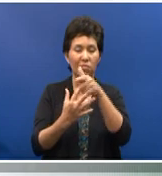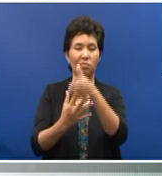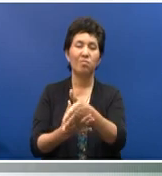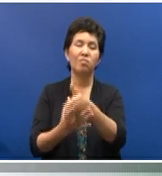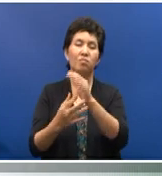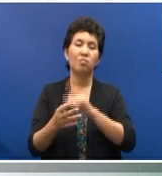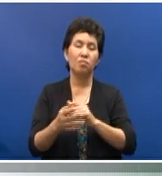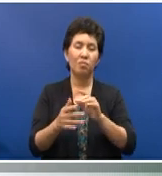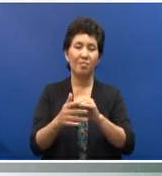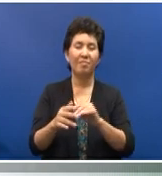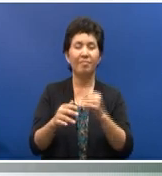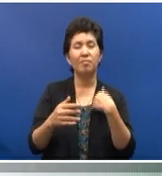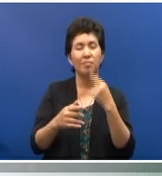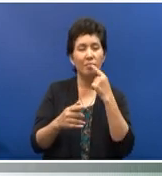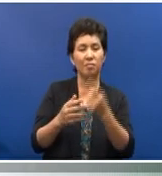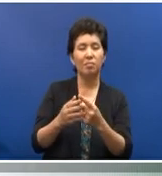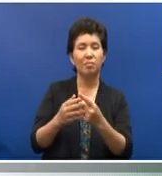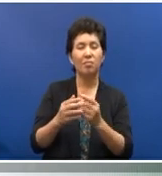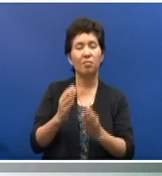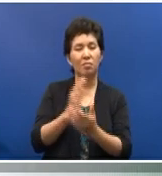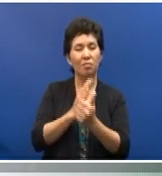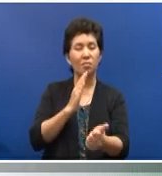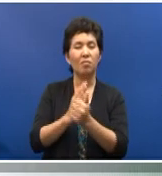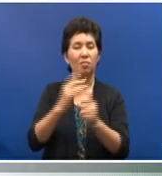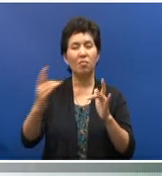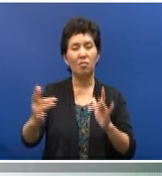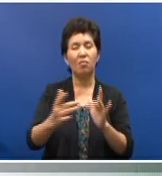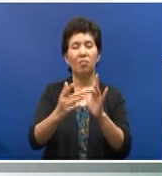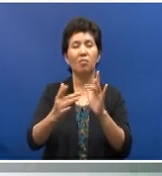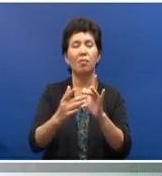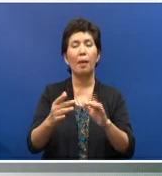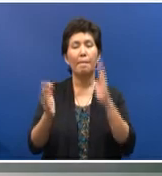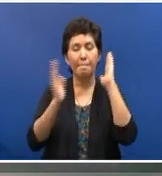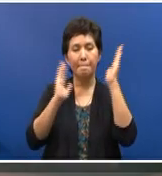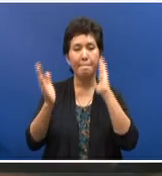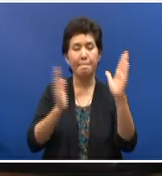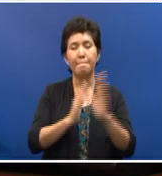changes that they are experiencing in the context of nation building.